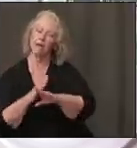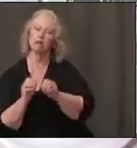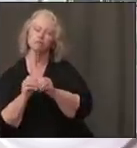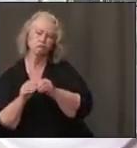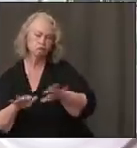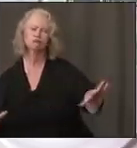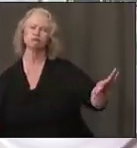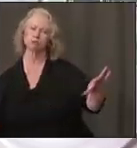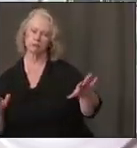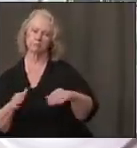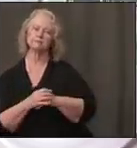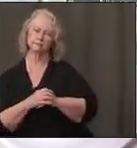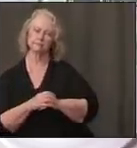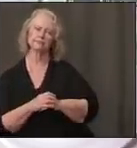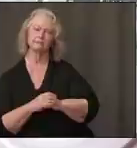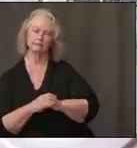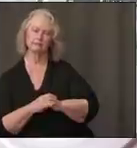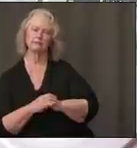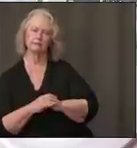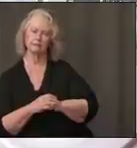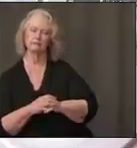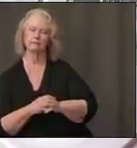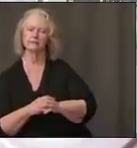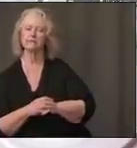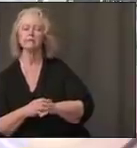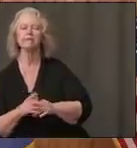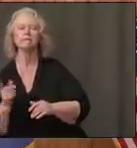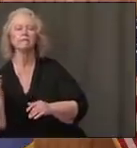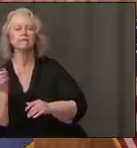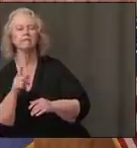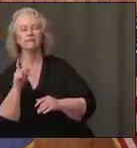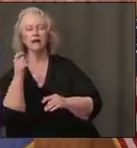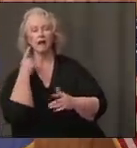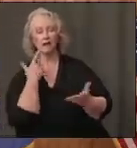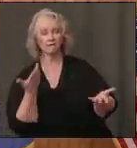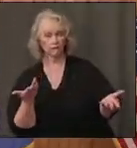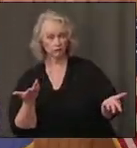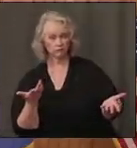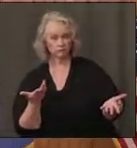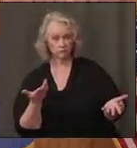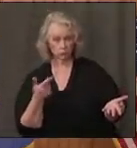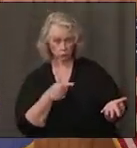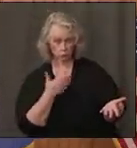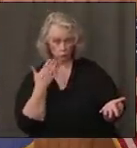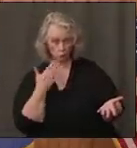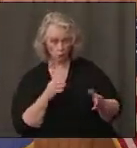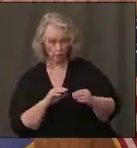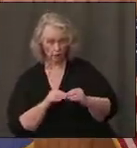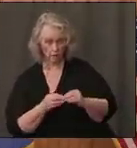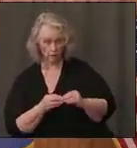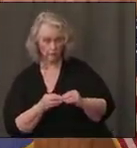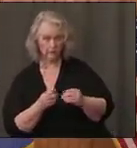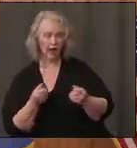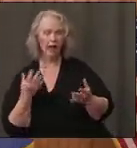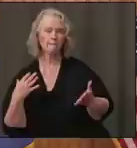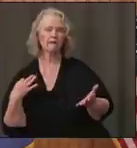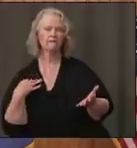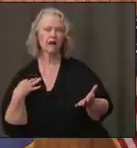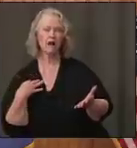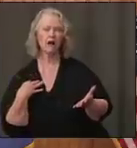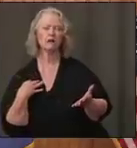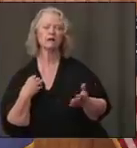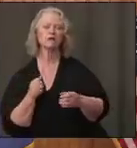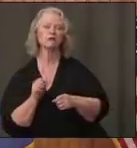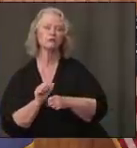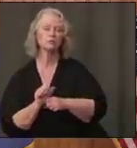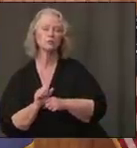epidemic. Thank you. So Governor Lamont, to follow up on that, do you have the numbers of how many volunteers and workers we